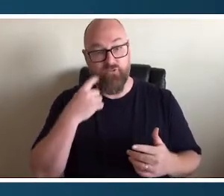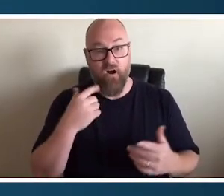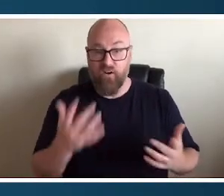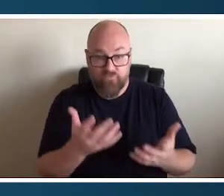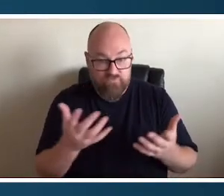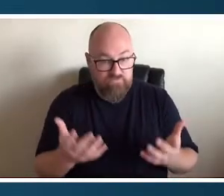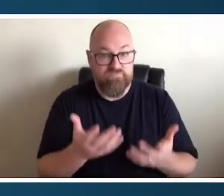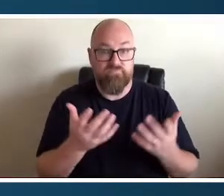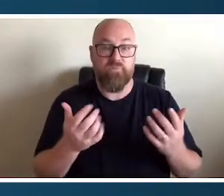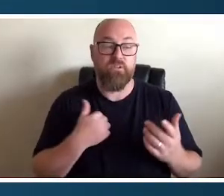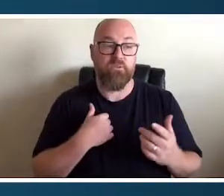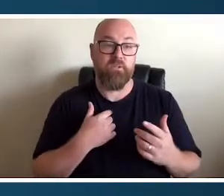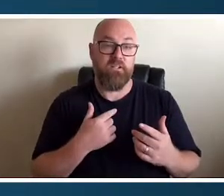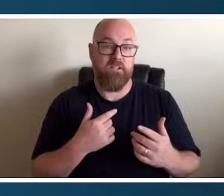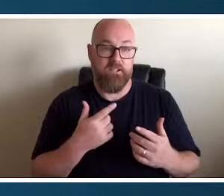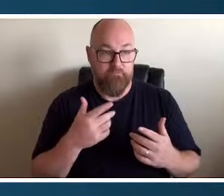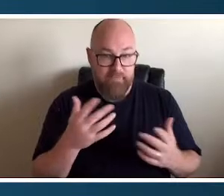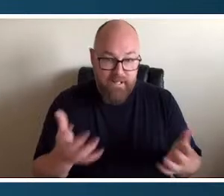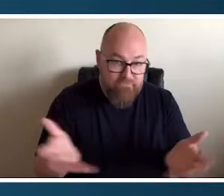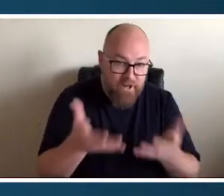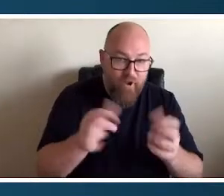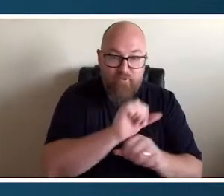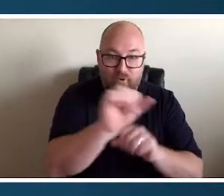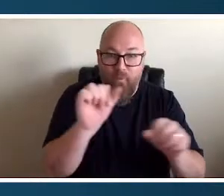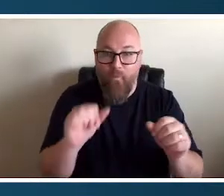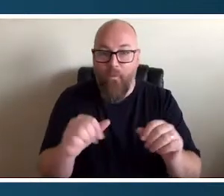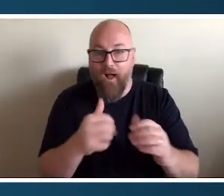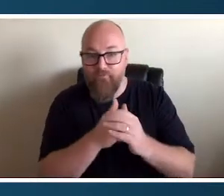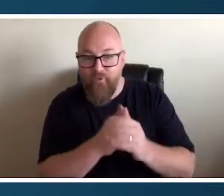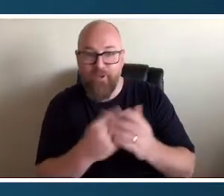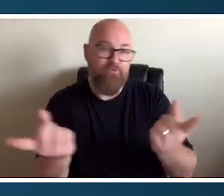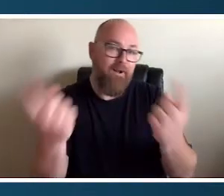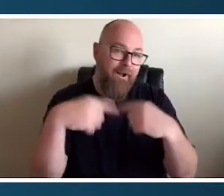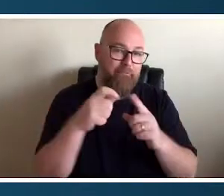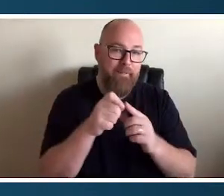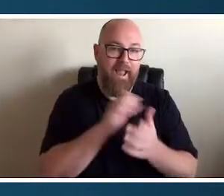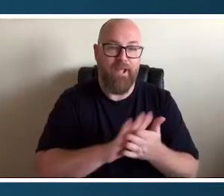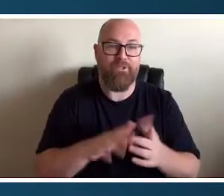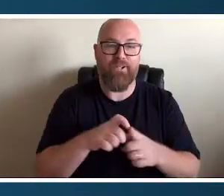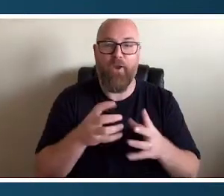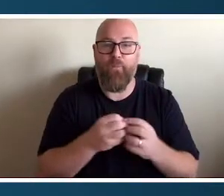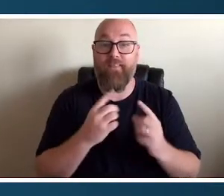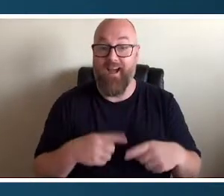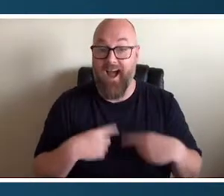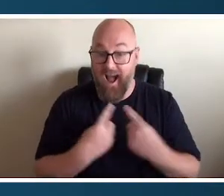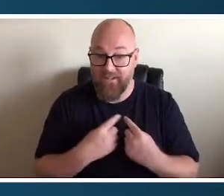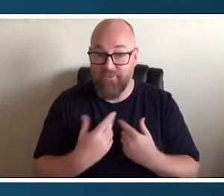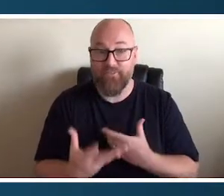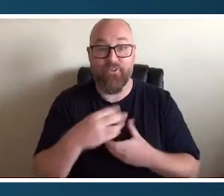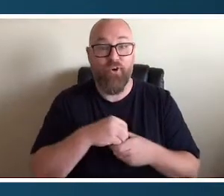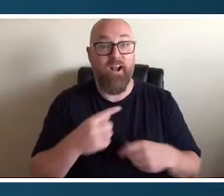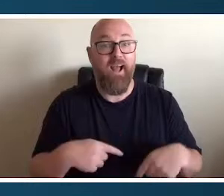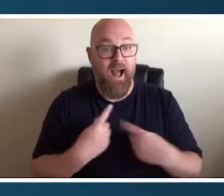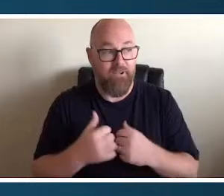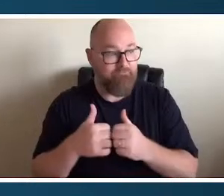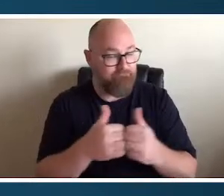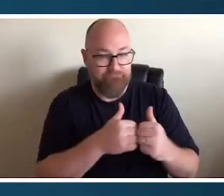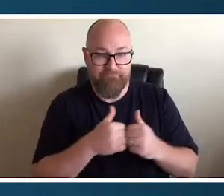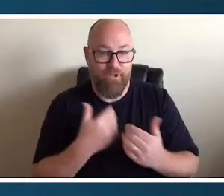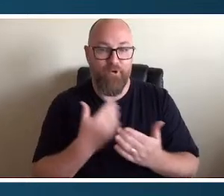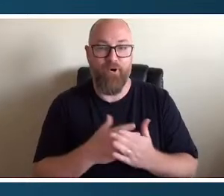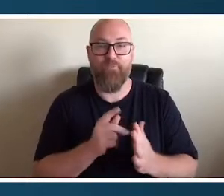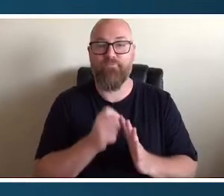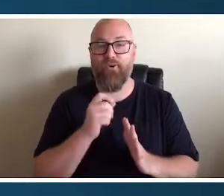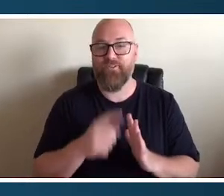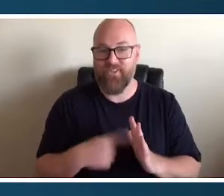college. Do encourage your friends, colleagues, and so-and-so if they wish to come and do their PhDs with us, to join us and to collaborate on projects. On the next